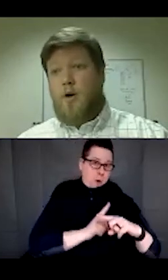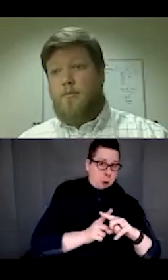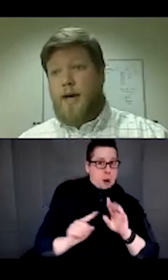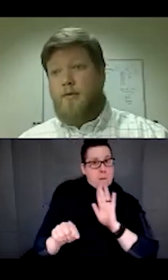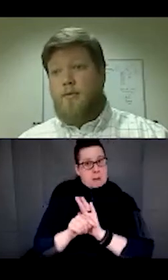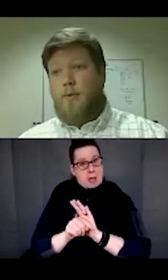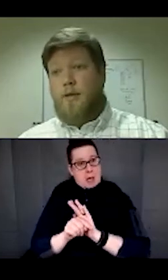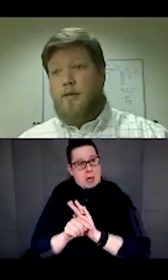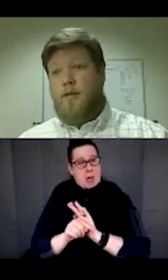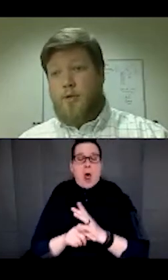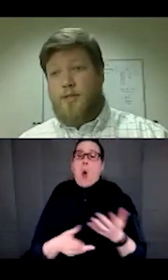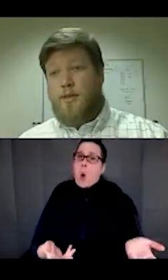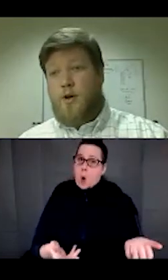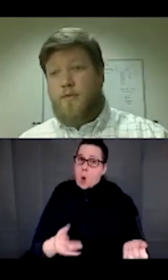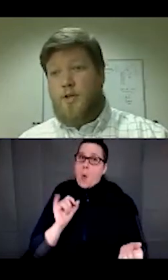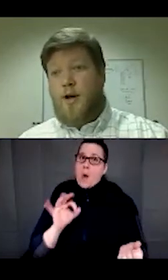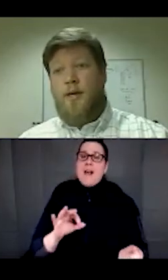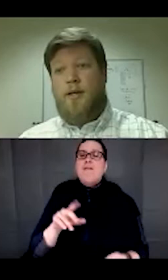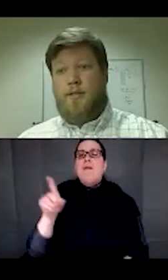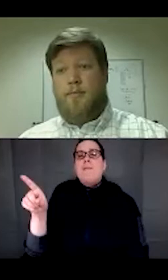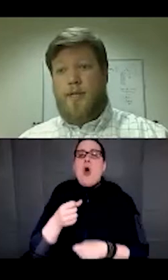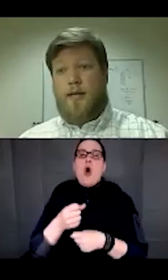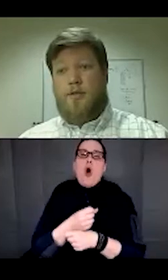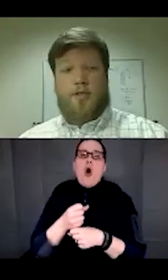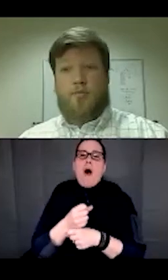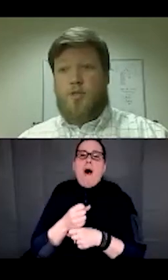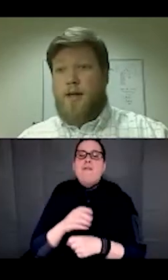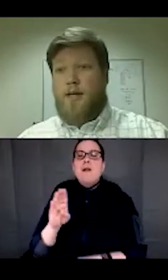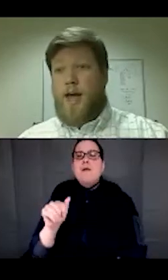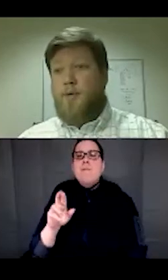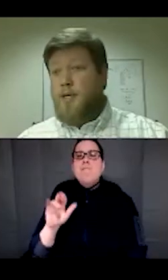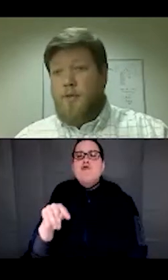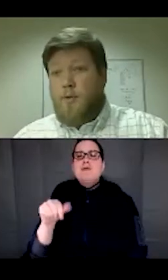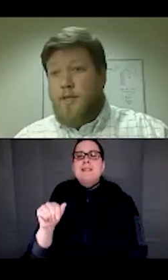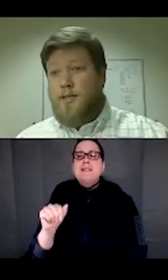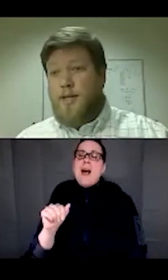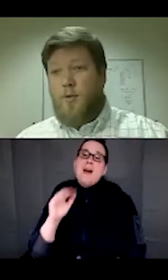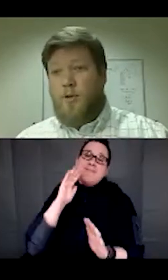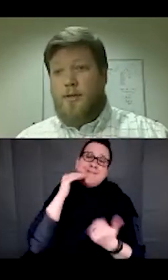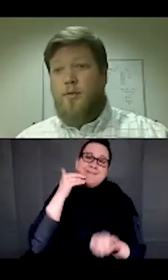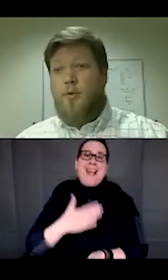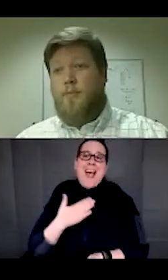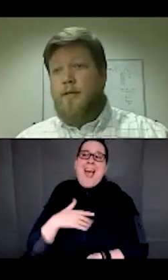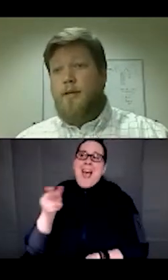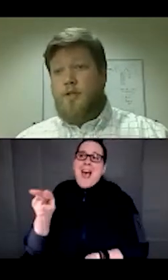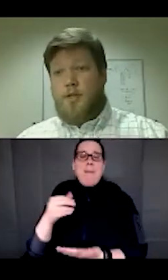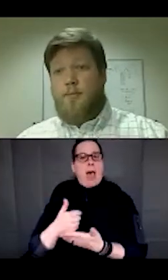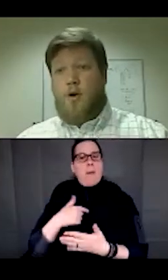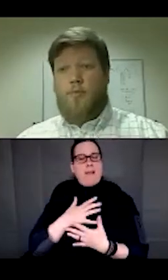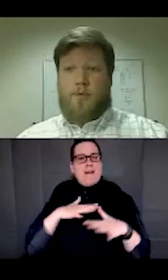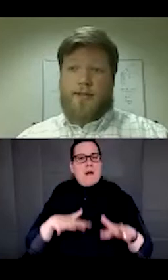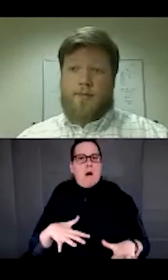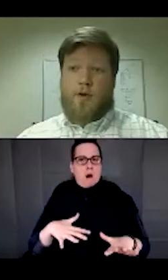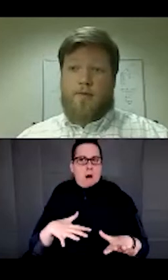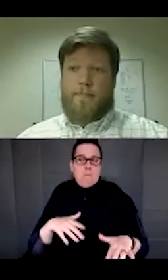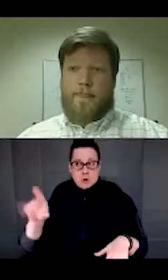me calm down when the barista at the coffee shop seems like she's smiling and happy, even though that really doesn't have a whole lot to do with me. She seems calm,